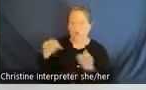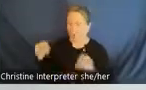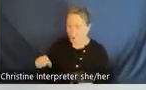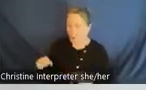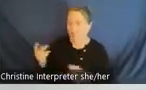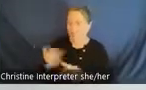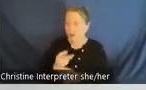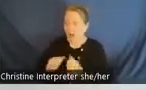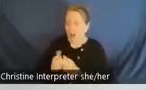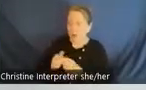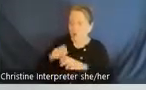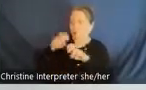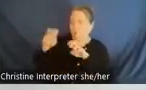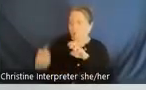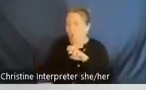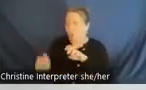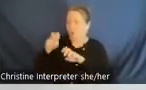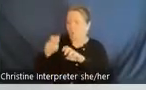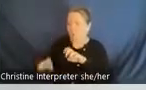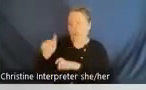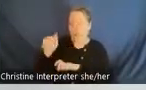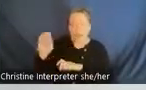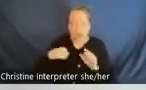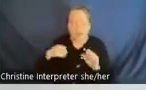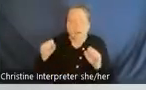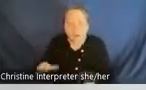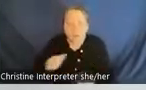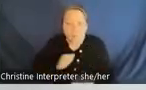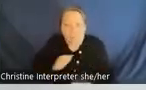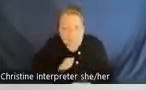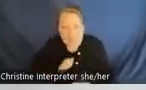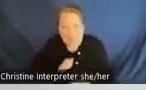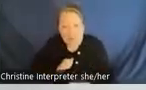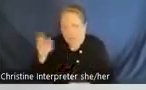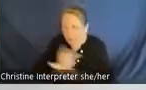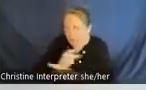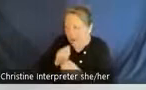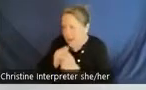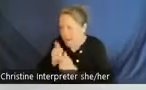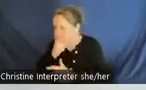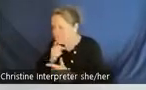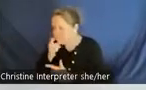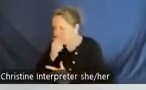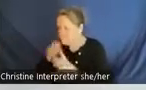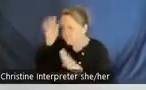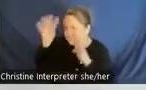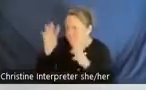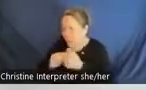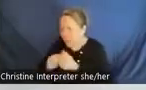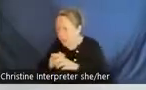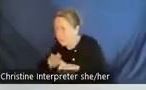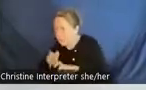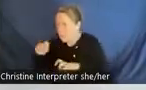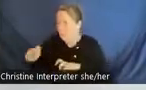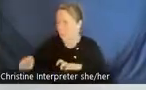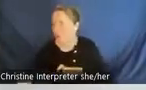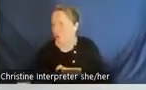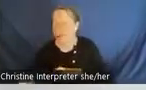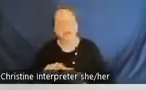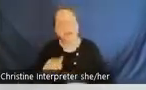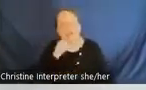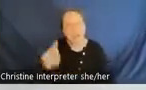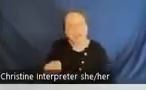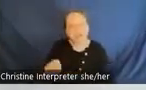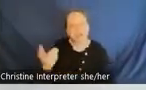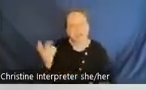of the tub, but I shouldn't have to figure out all this stuff. And I even grew up in a house